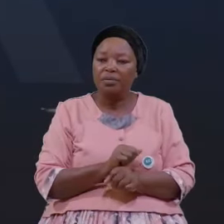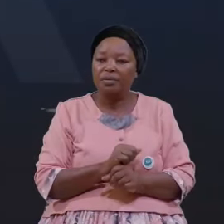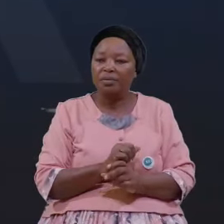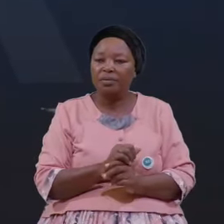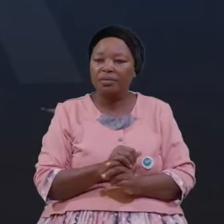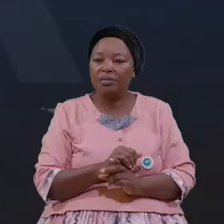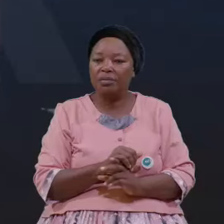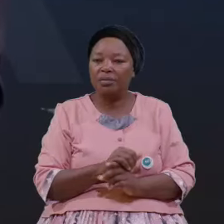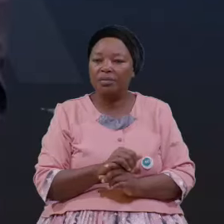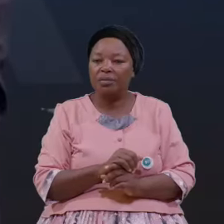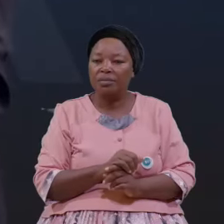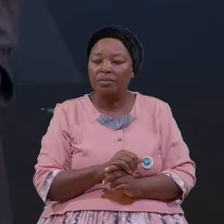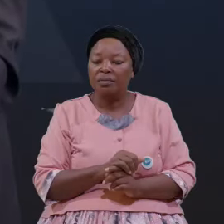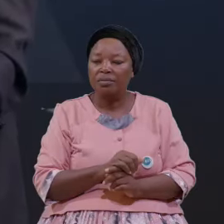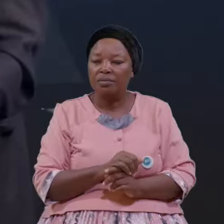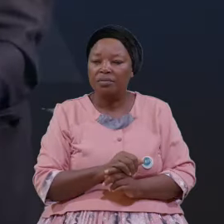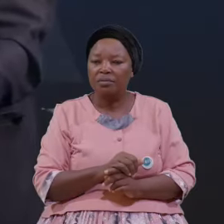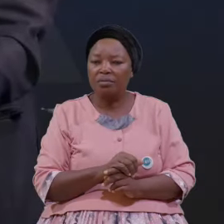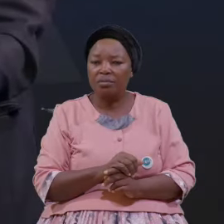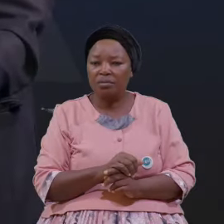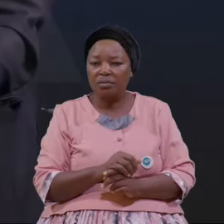Those by my right, are you through now?